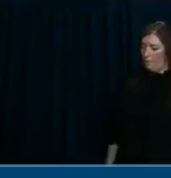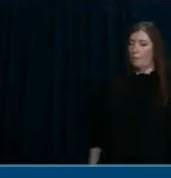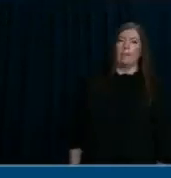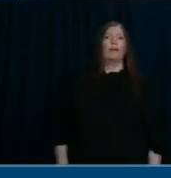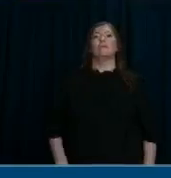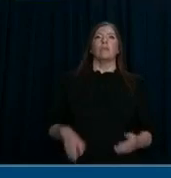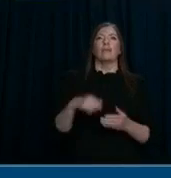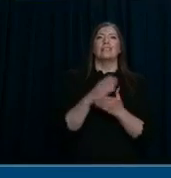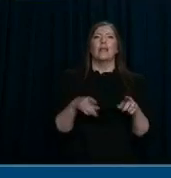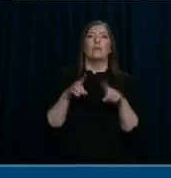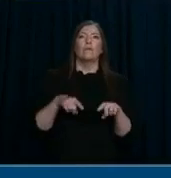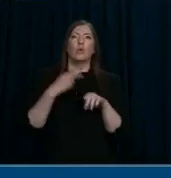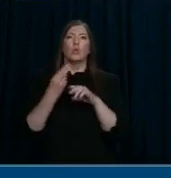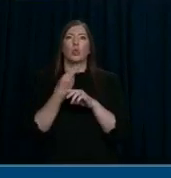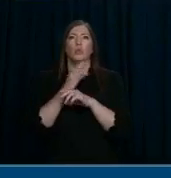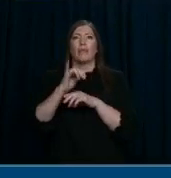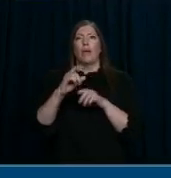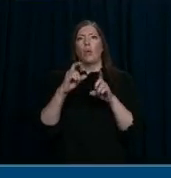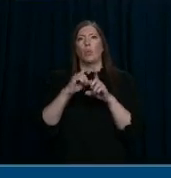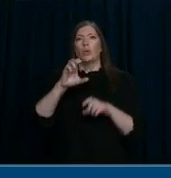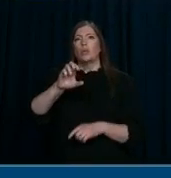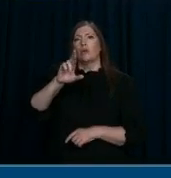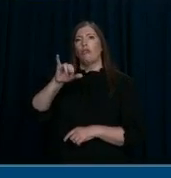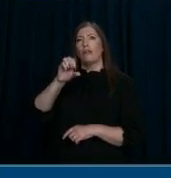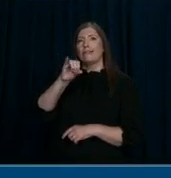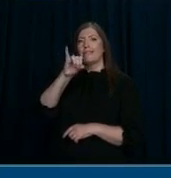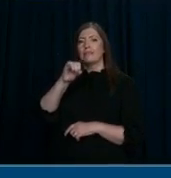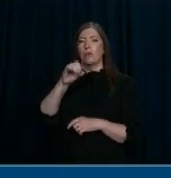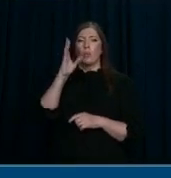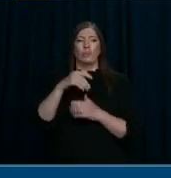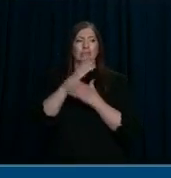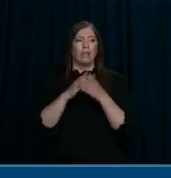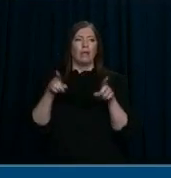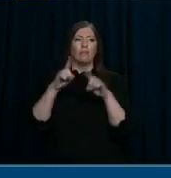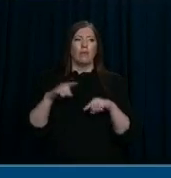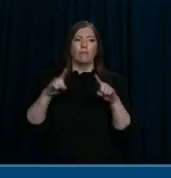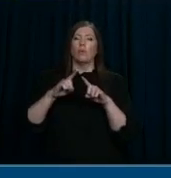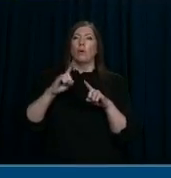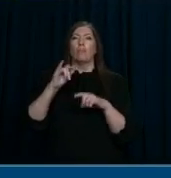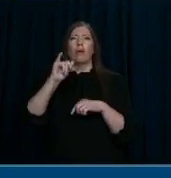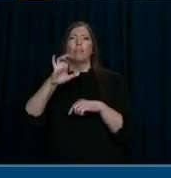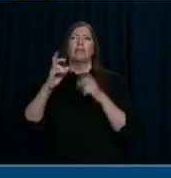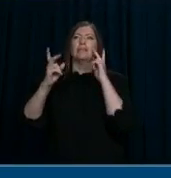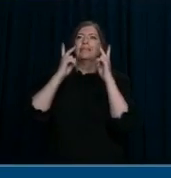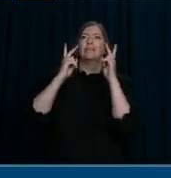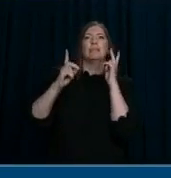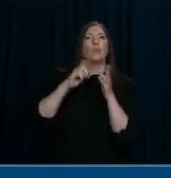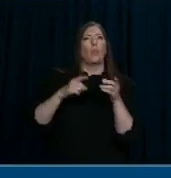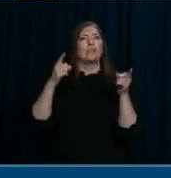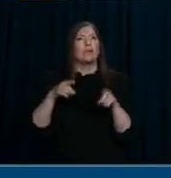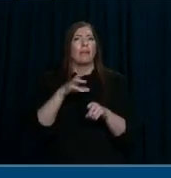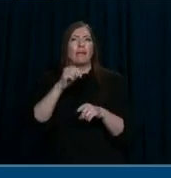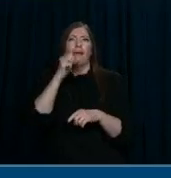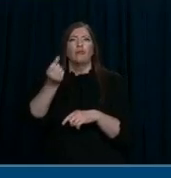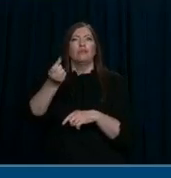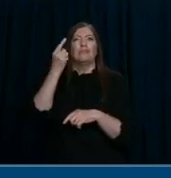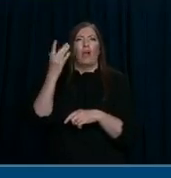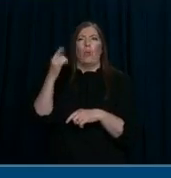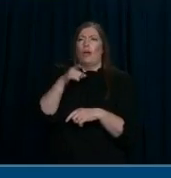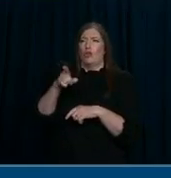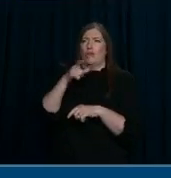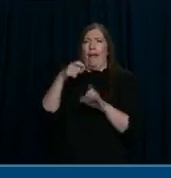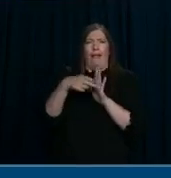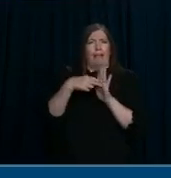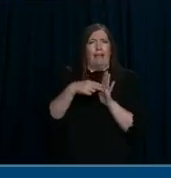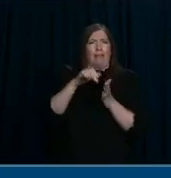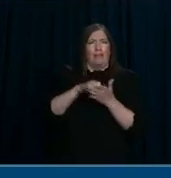mean, is there something that says that you will, the public sees what's happening and might not understand why you're not labeling